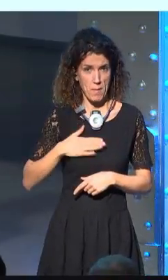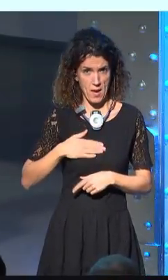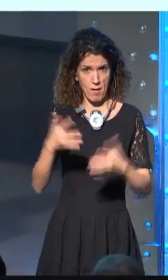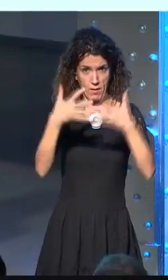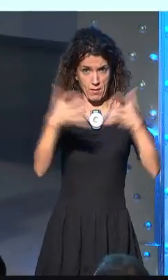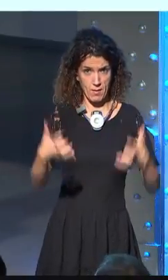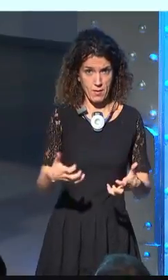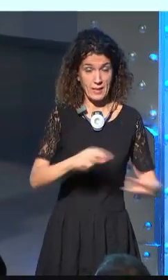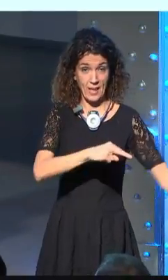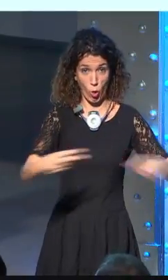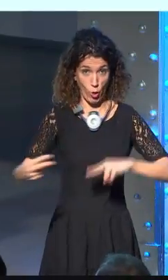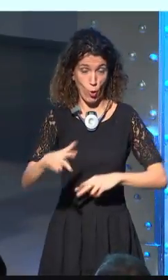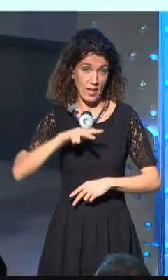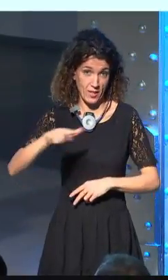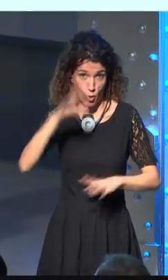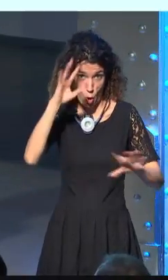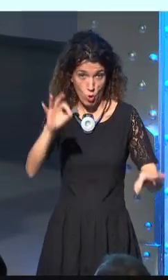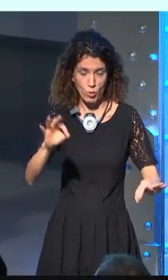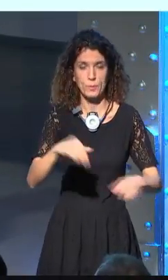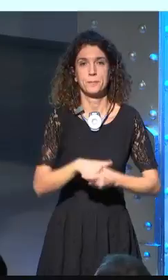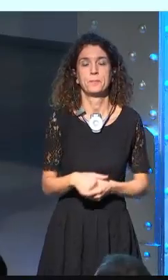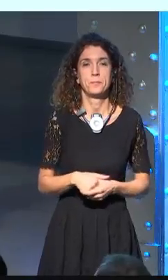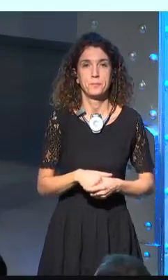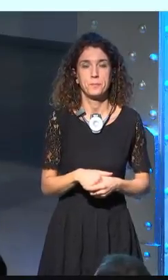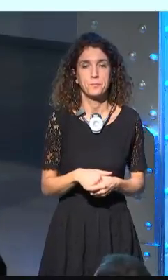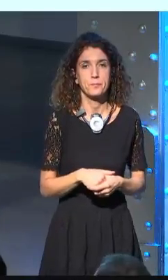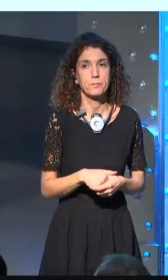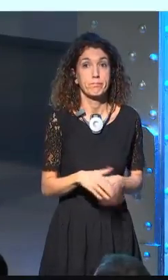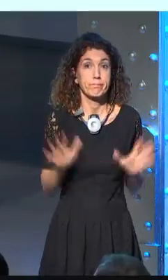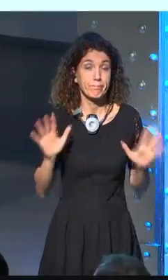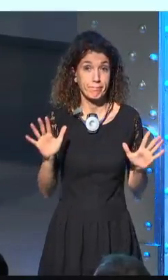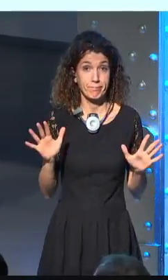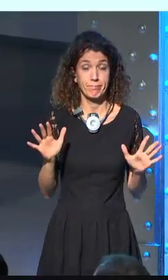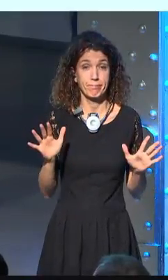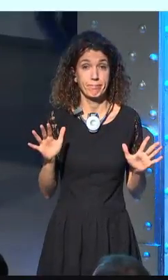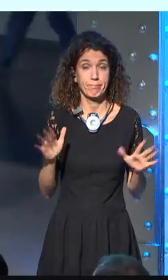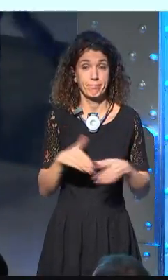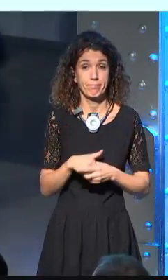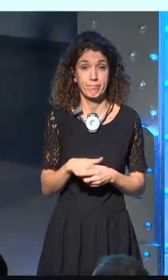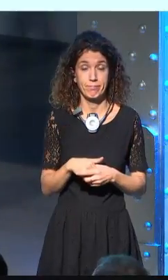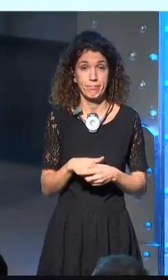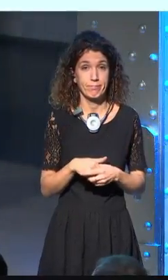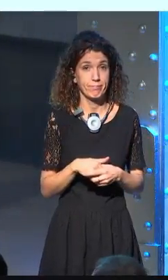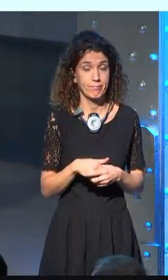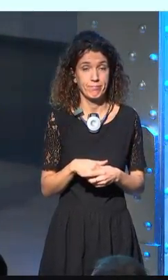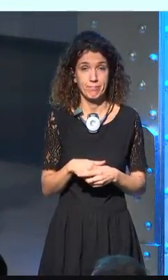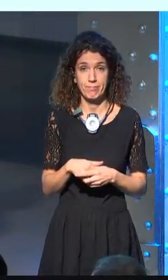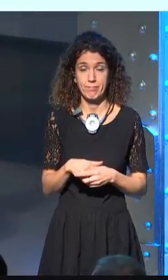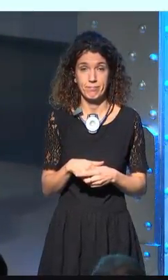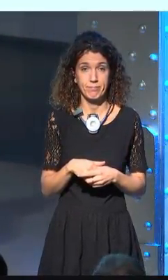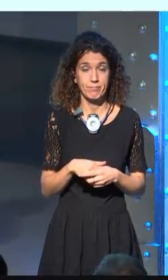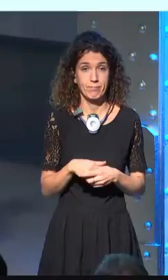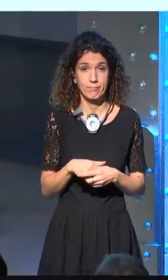into Spanish. And then, but that way you don't have to go out and buy a audio version of the book as